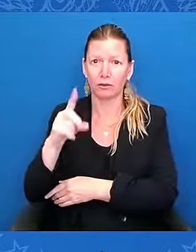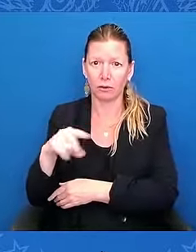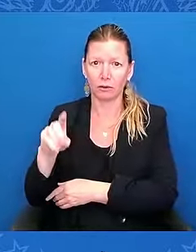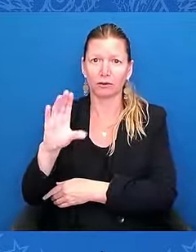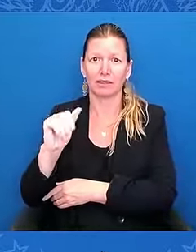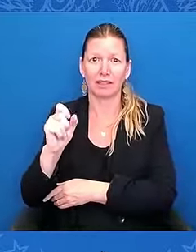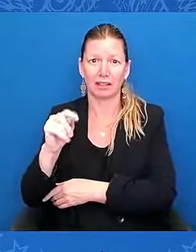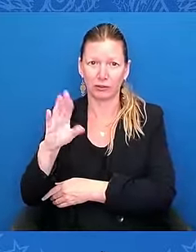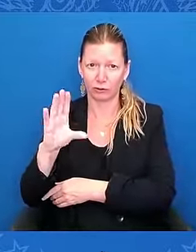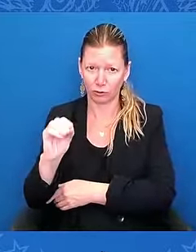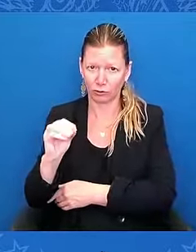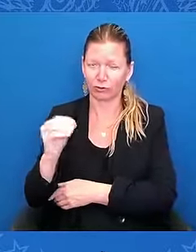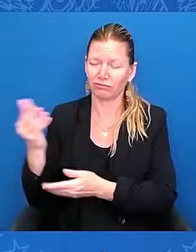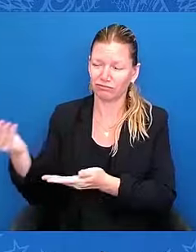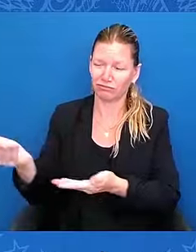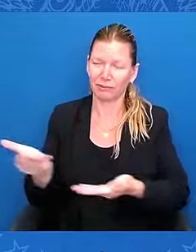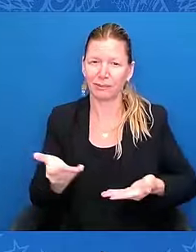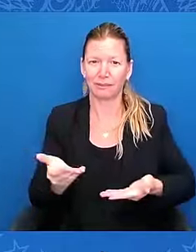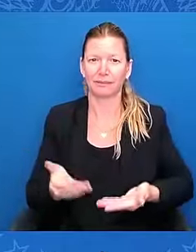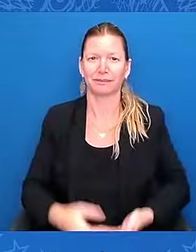Thank you.